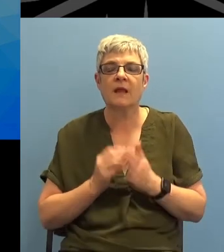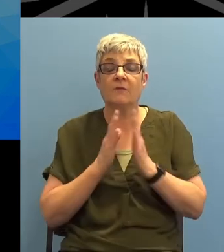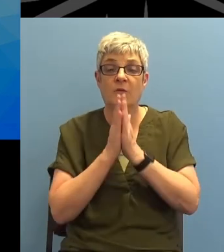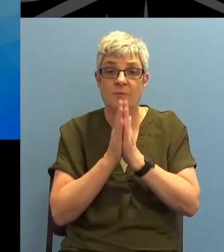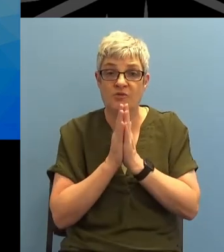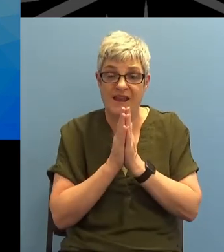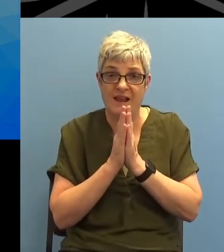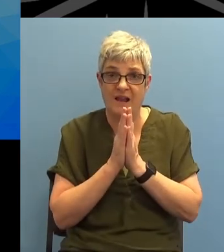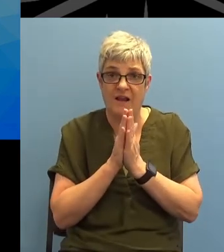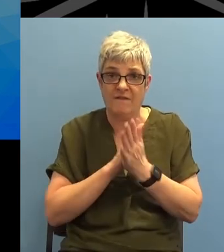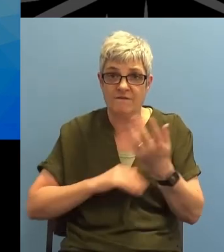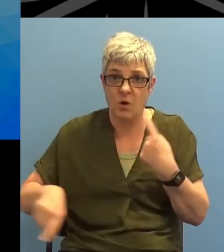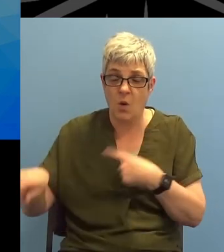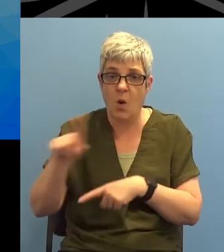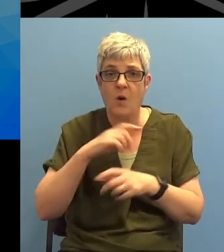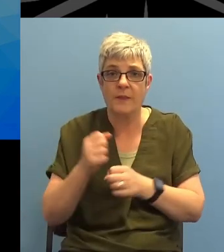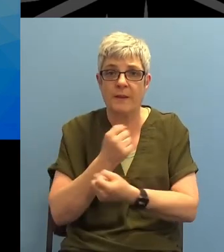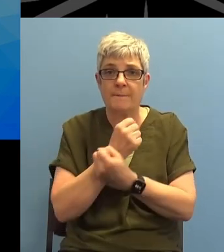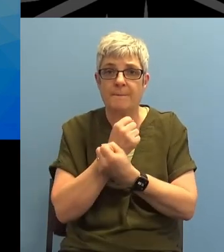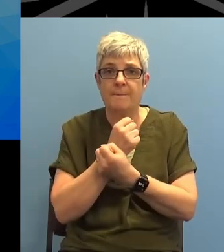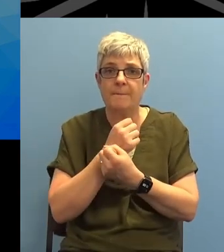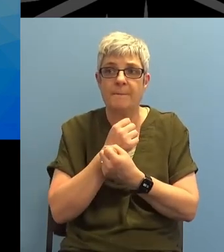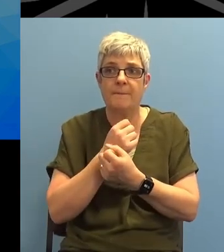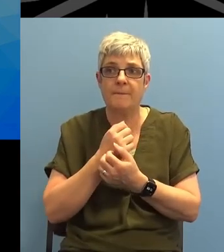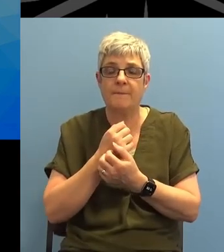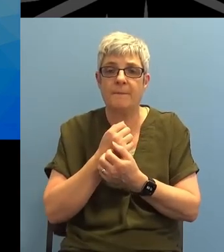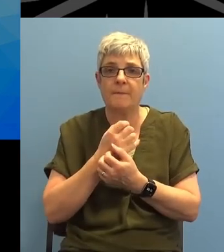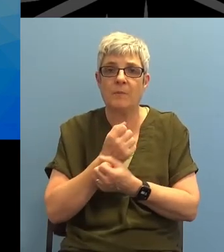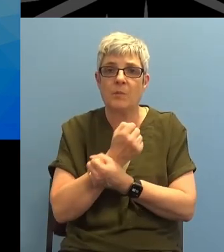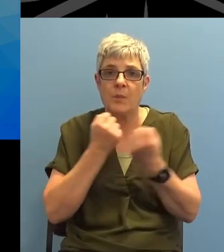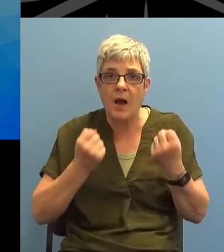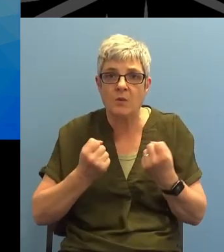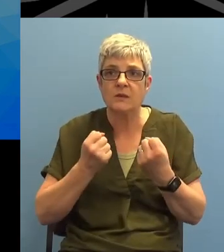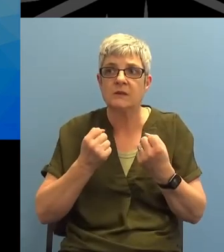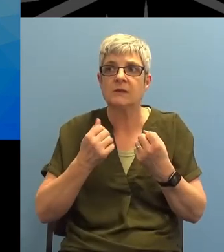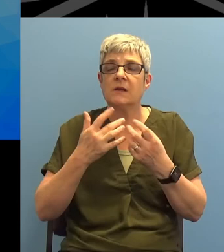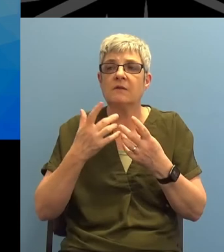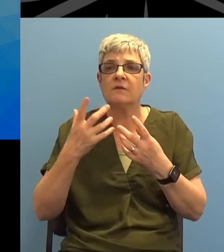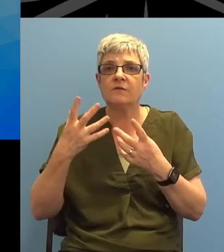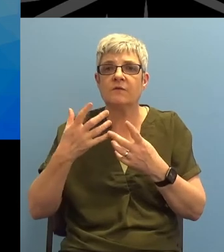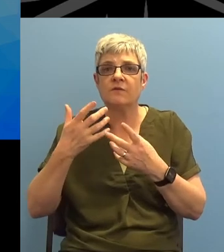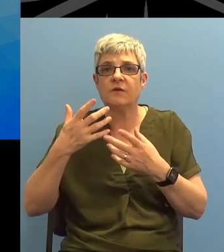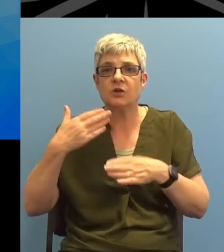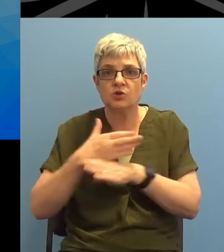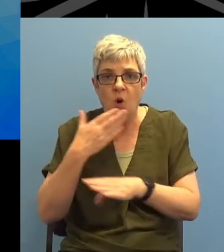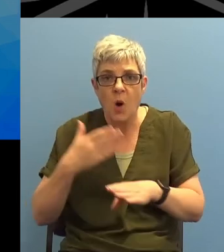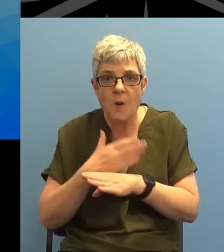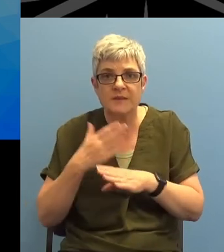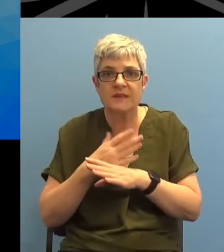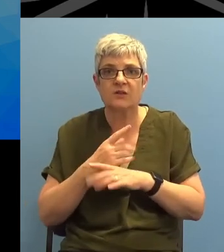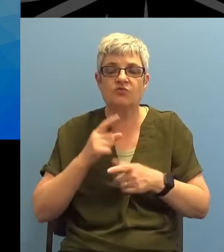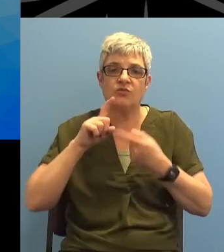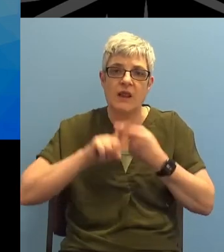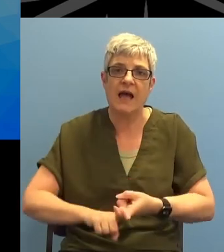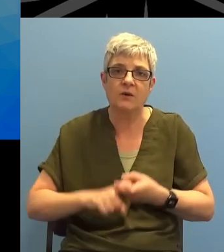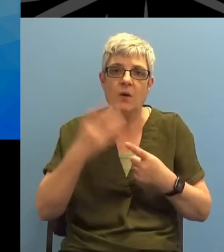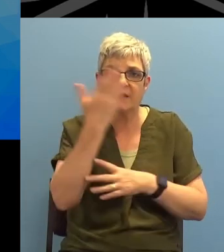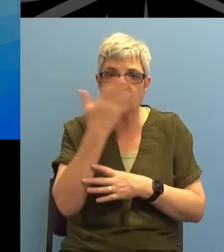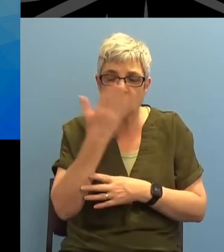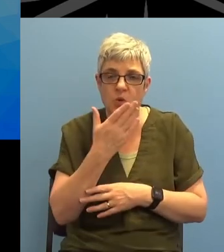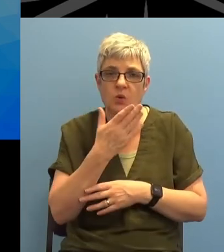We pray for all the parents who have day jobs and rely on the school for all their childcare needs, that they would have the support they need over this